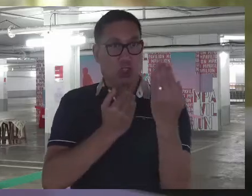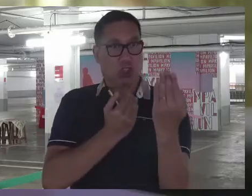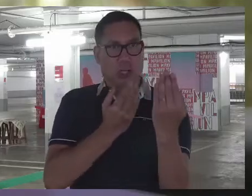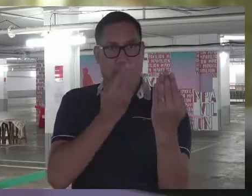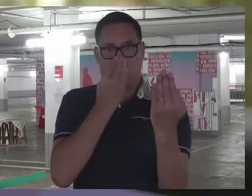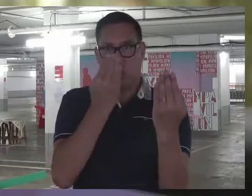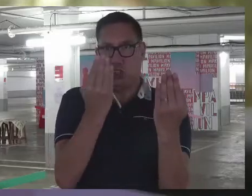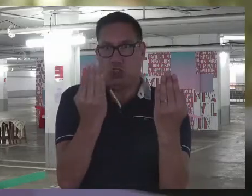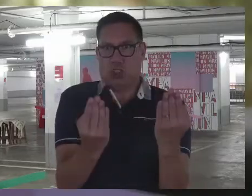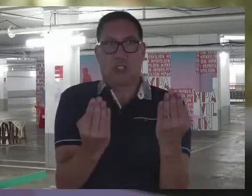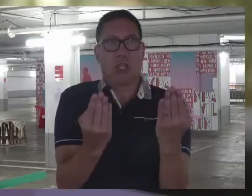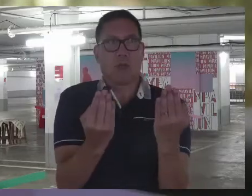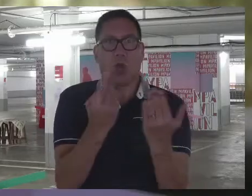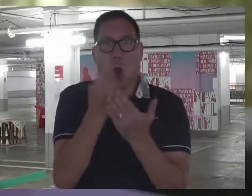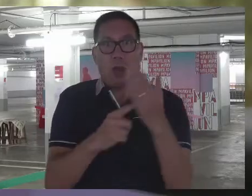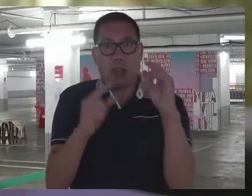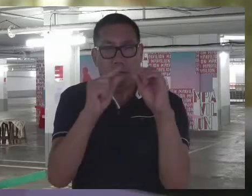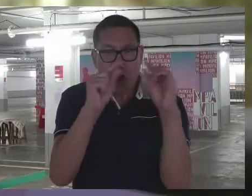frames